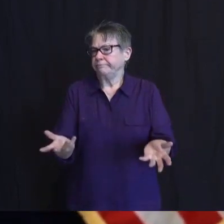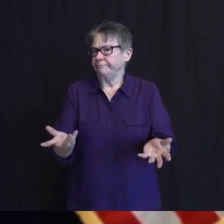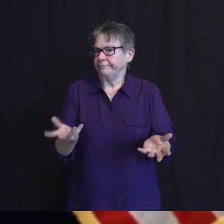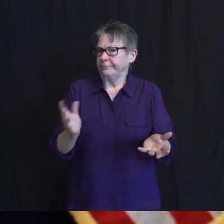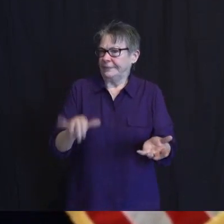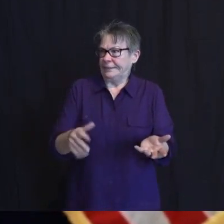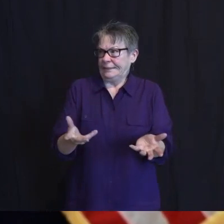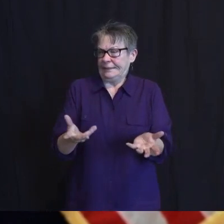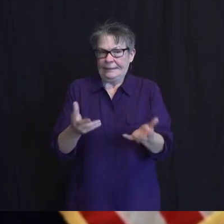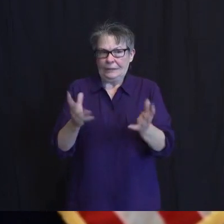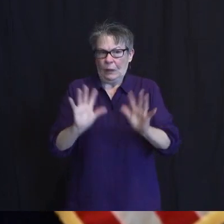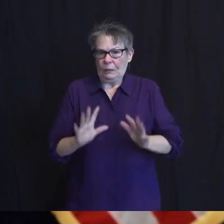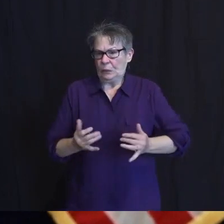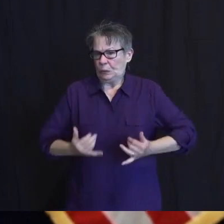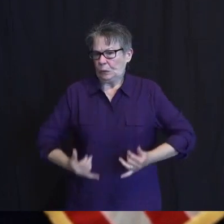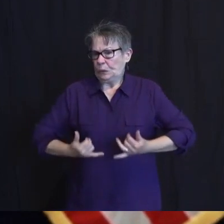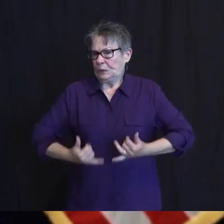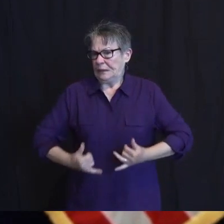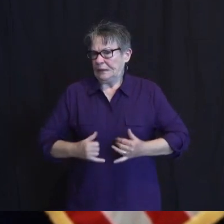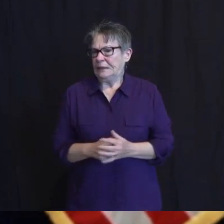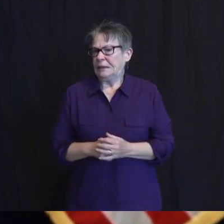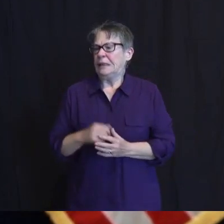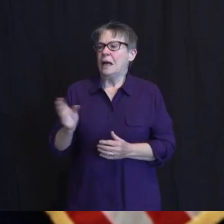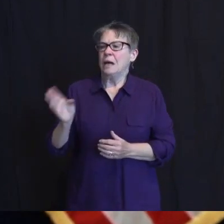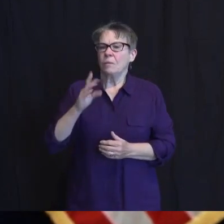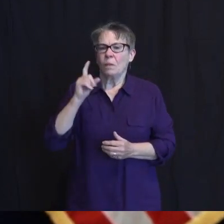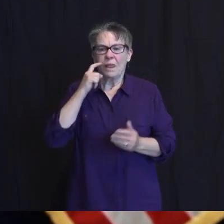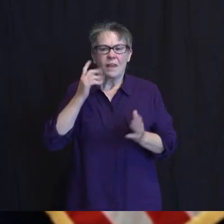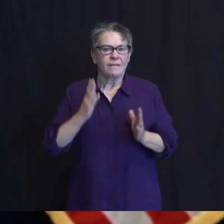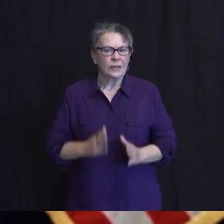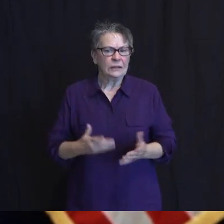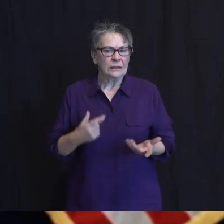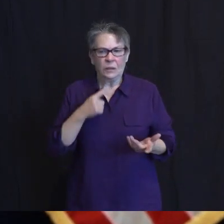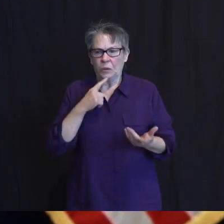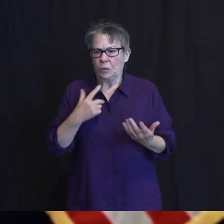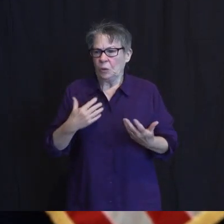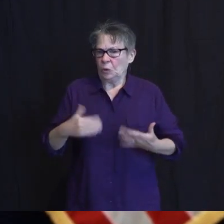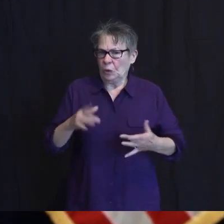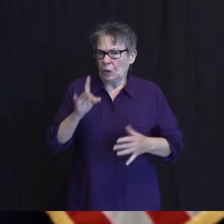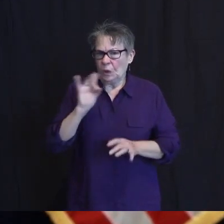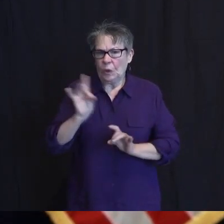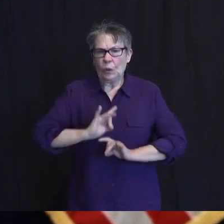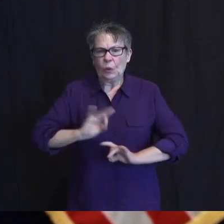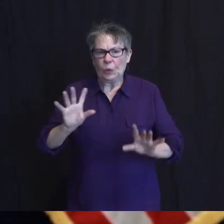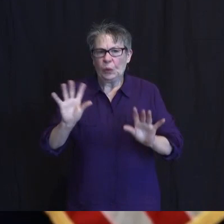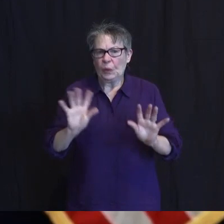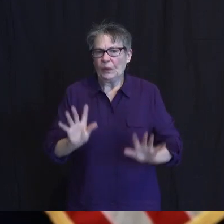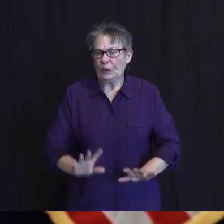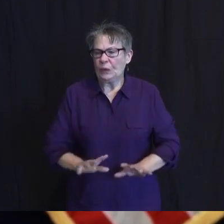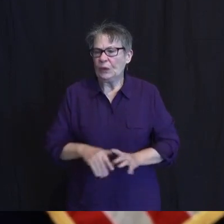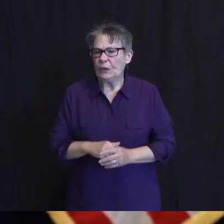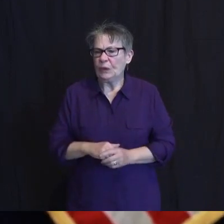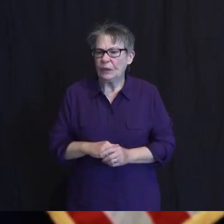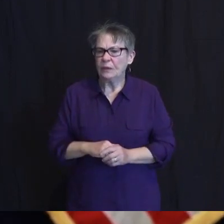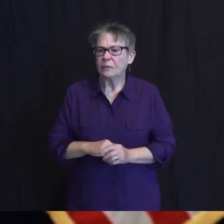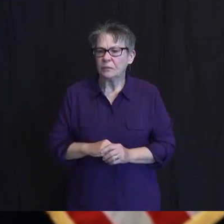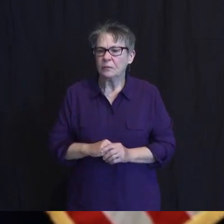reality. It's really clipped us in a bunch of different places. Again, if folks see a down power line, don't go near it, please God.